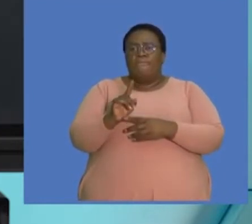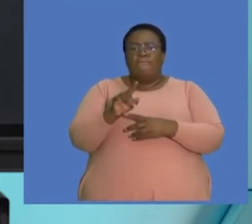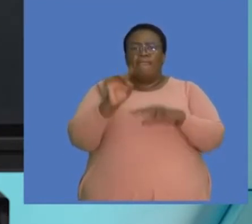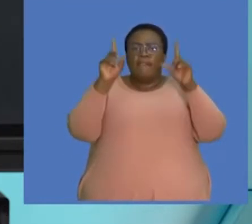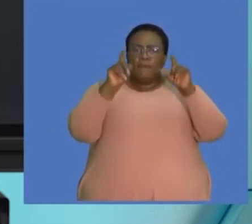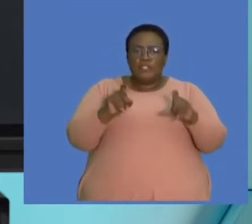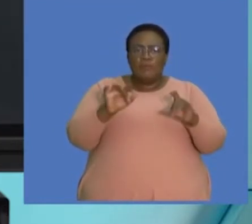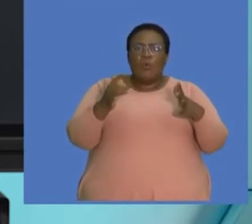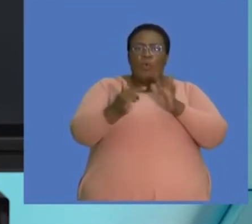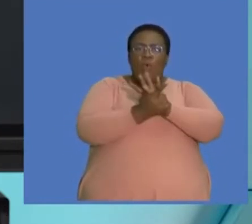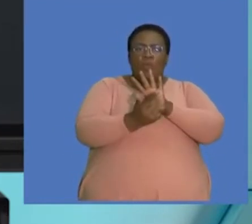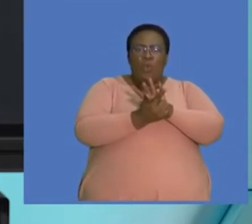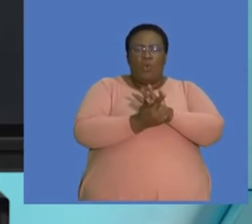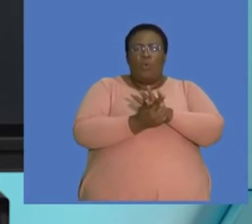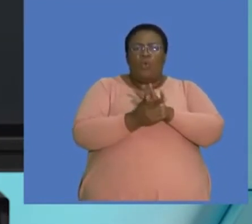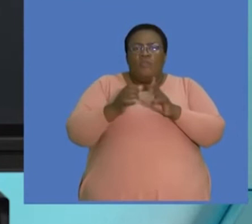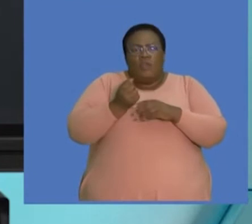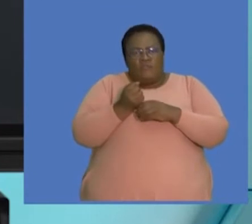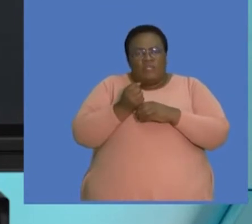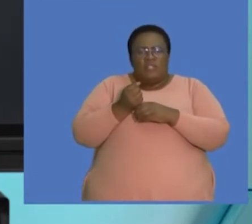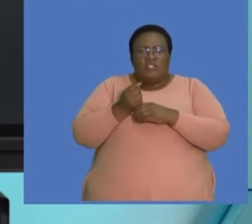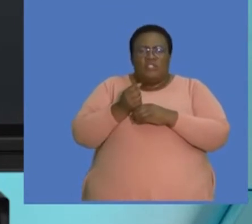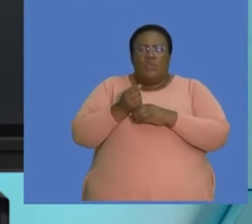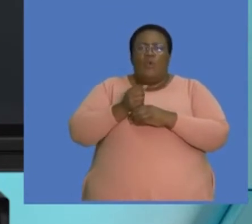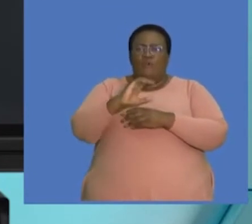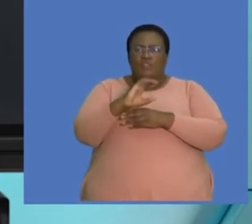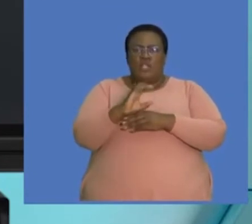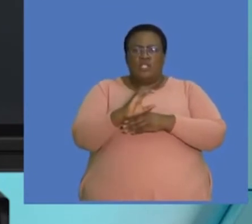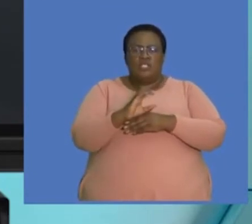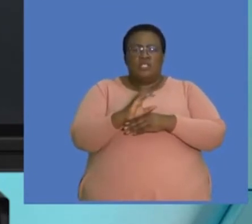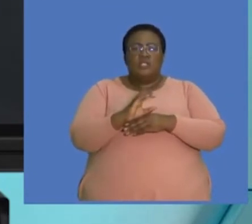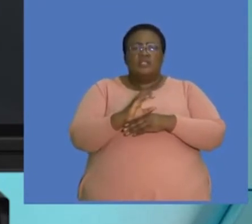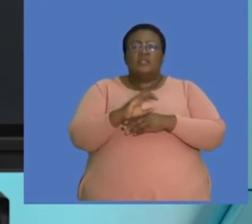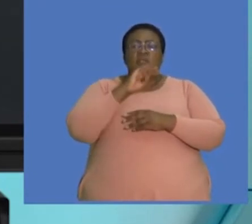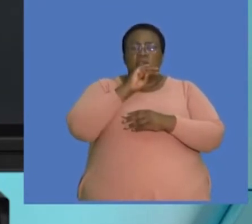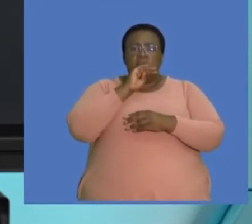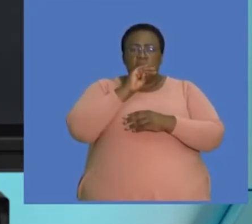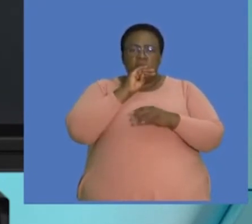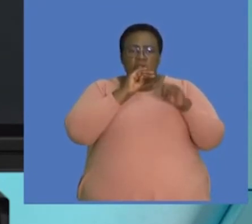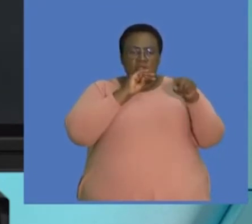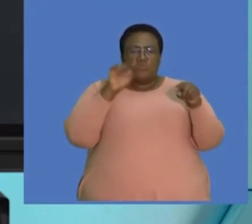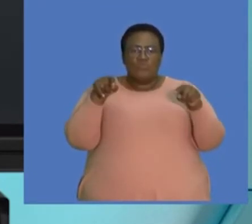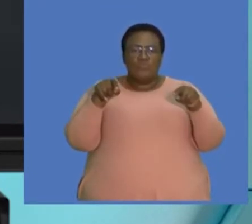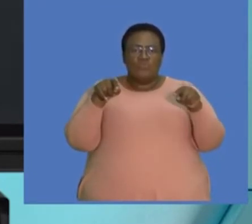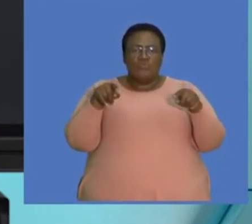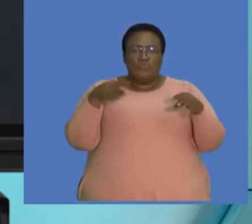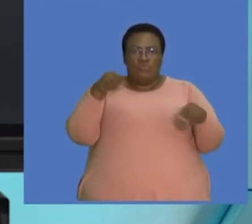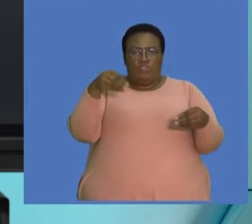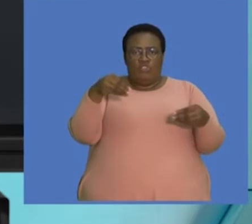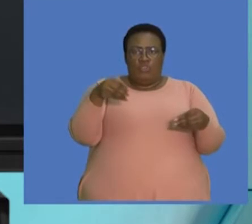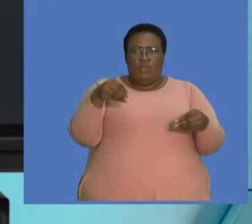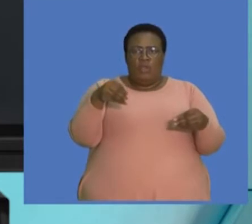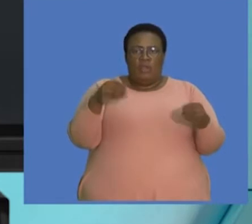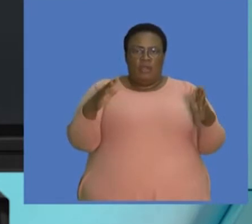know, the principle or the law of conservation of charge. So when something is triboelectrically charged, it means those two